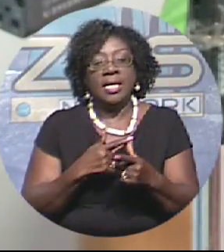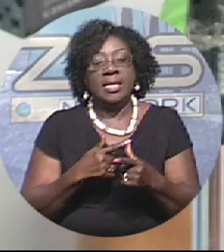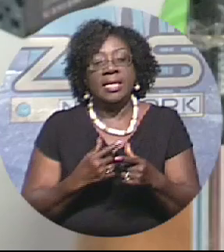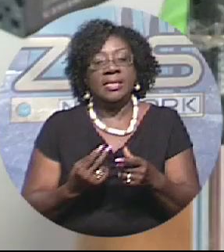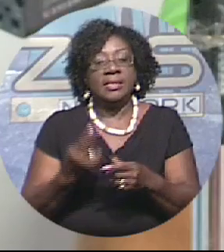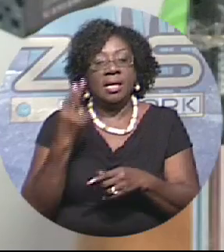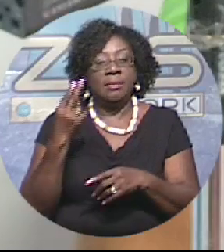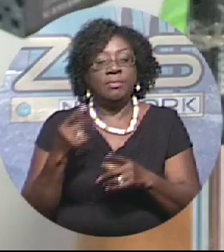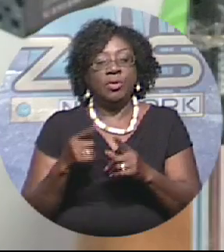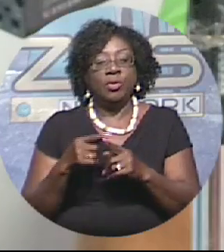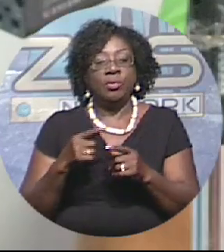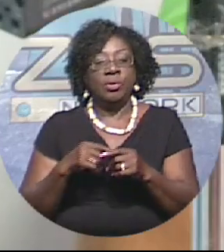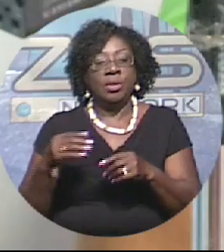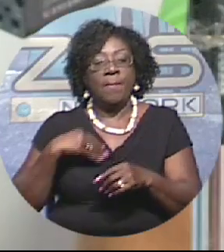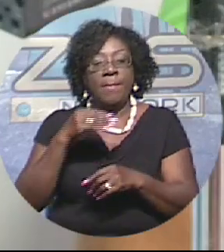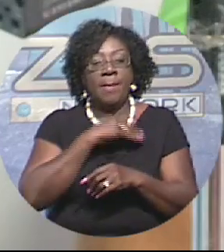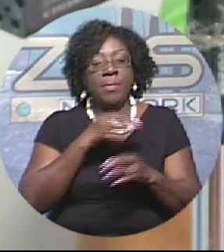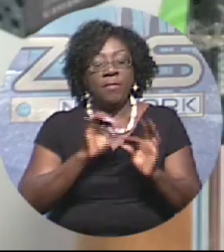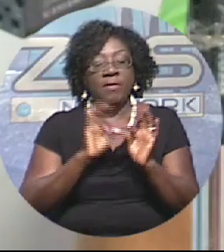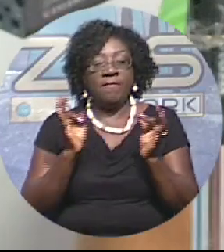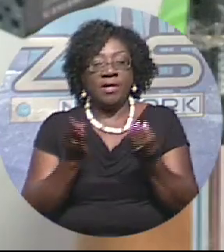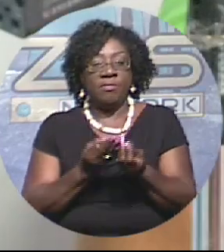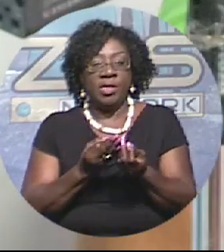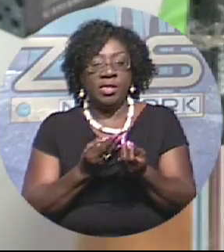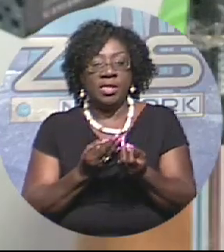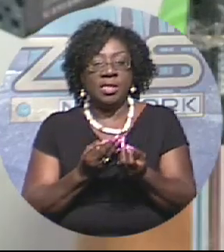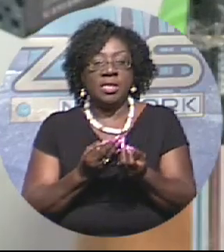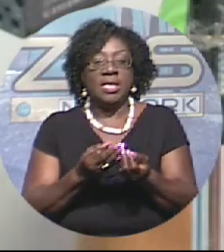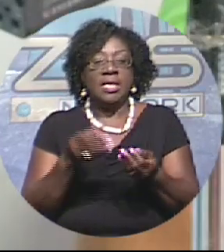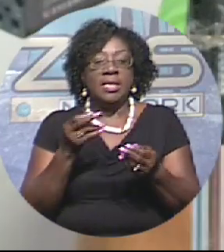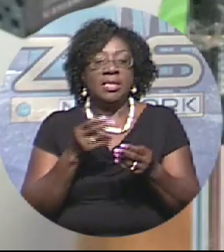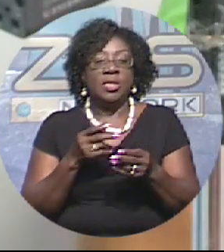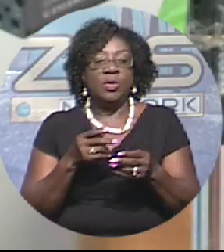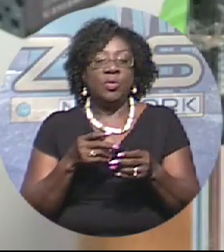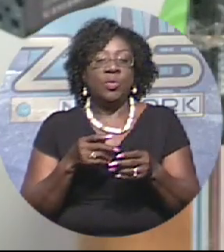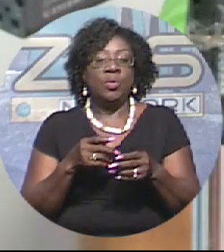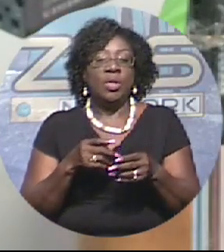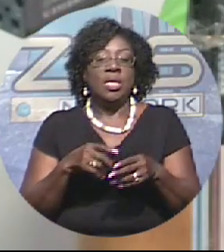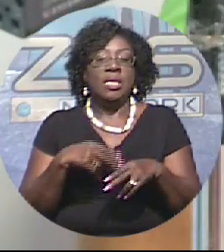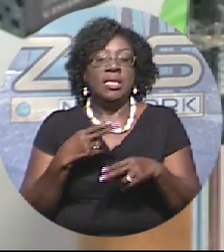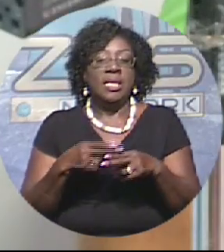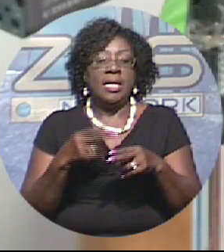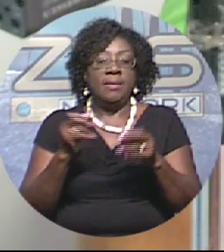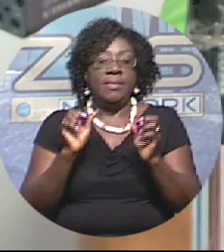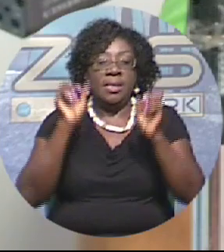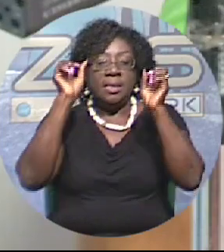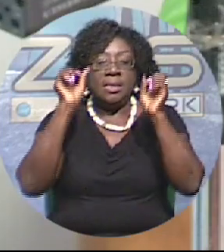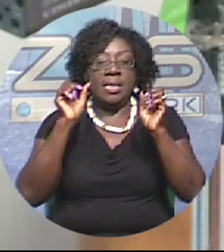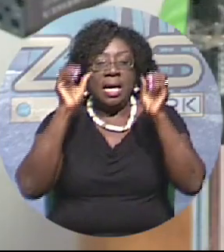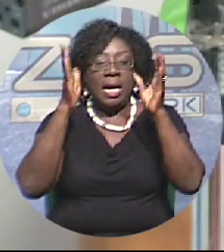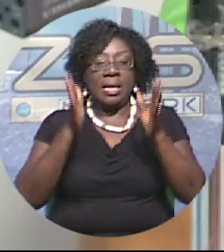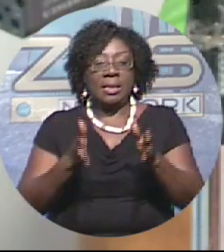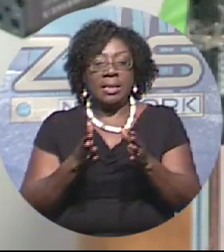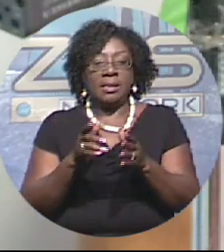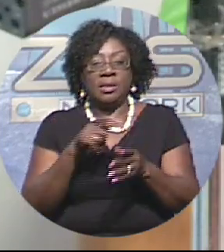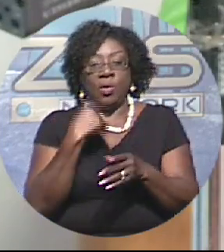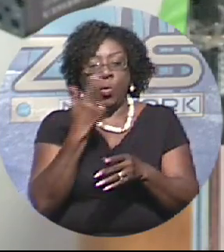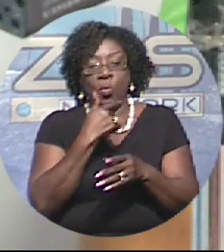the member federation to make the recommendation to us, and then we certify or endorse it if we believe